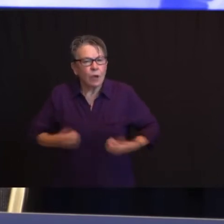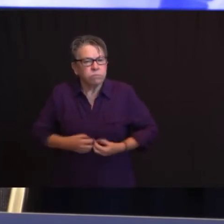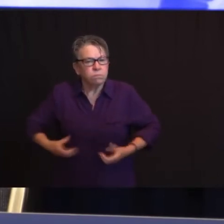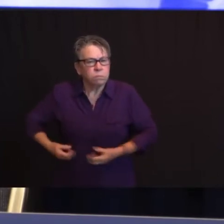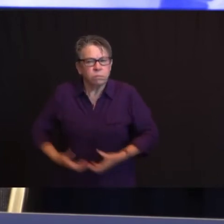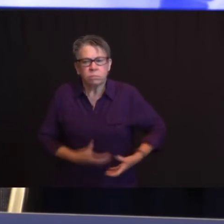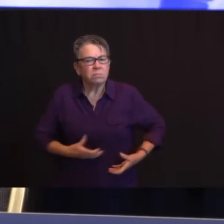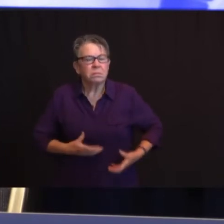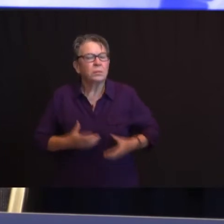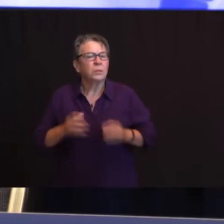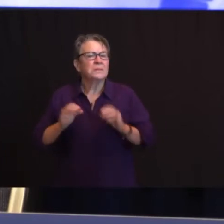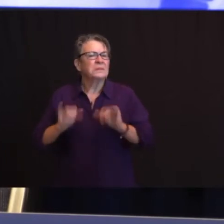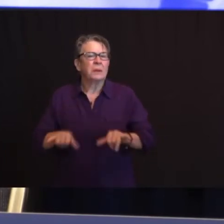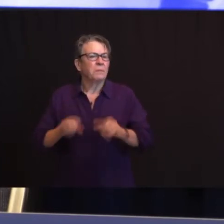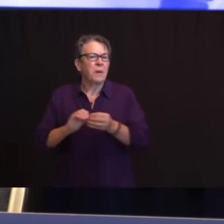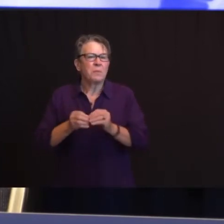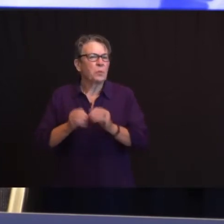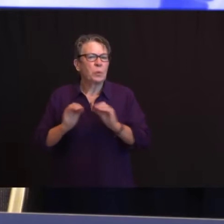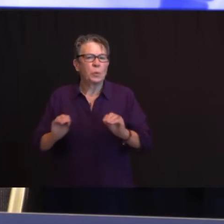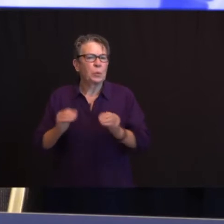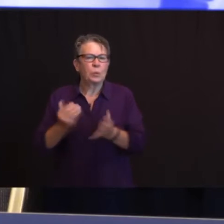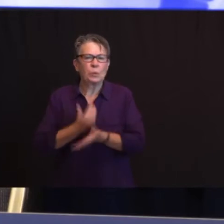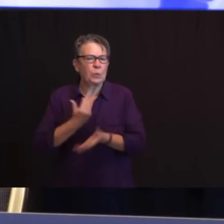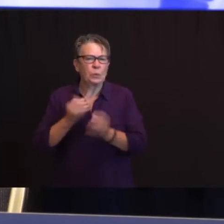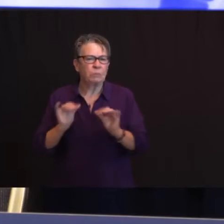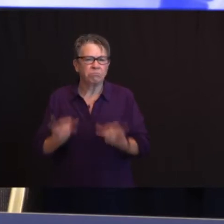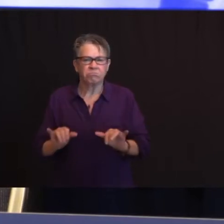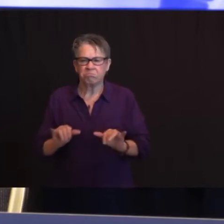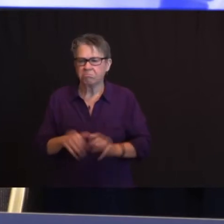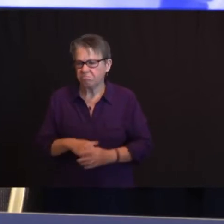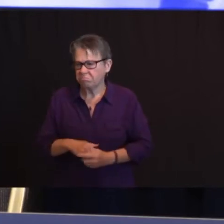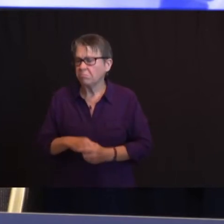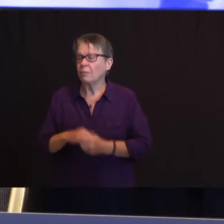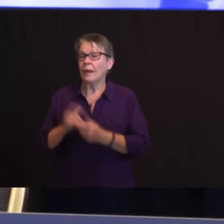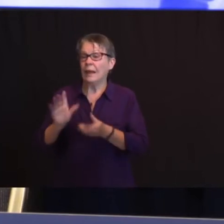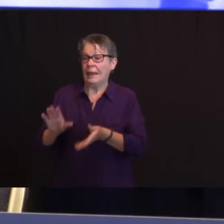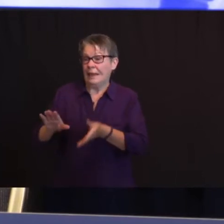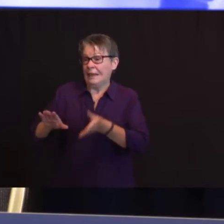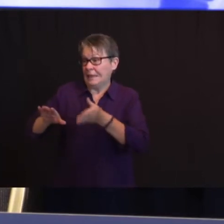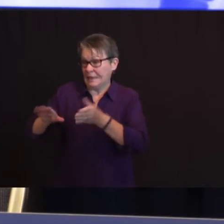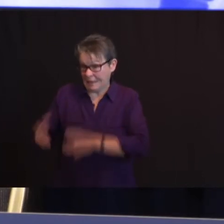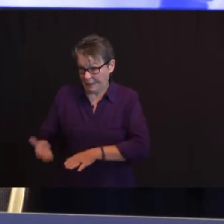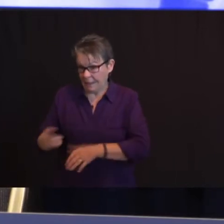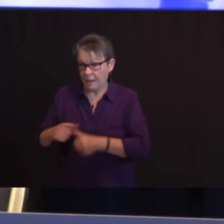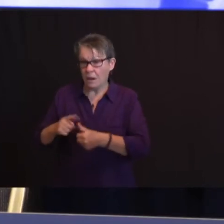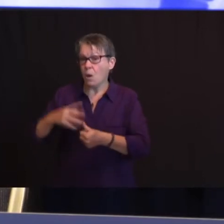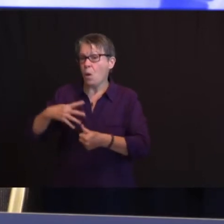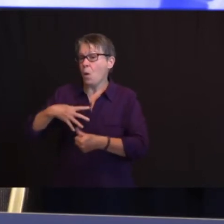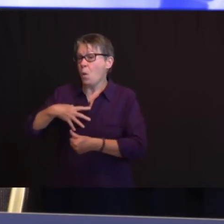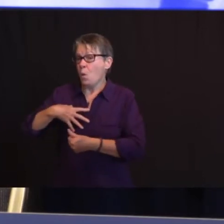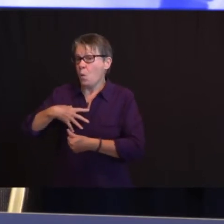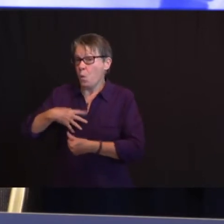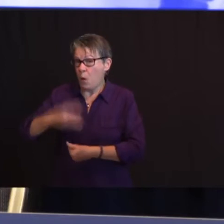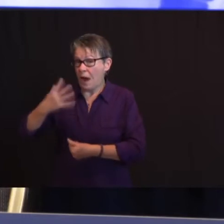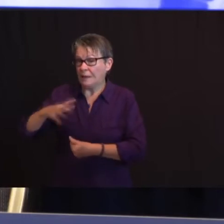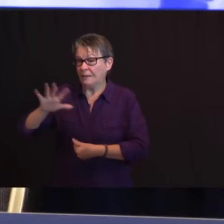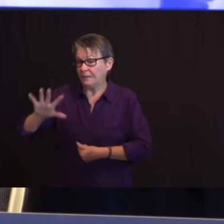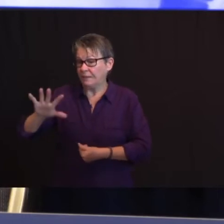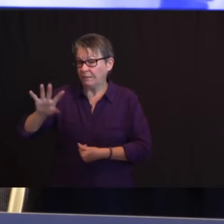governor reviewed the new cases and deaths. The breakdown is white, 54.1%, black, 18.1%,